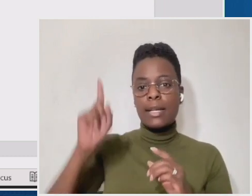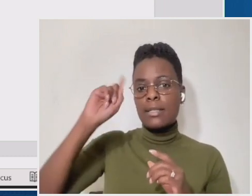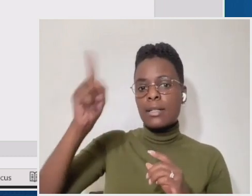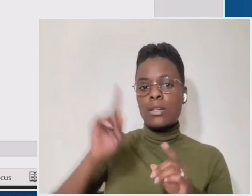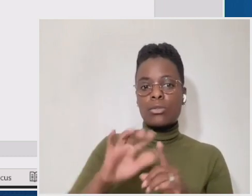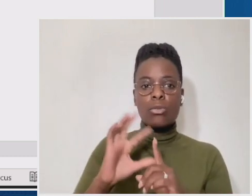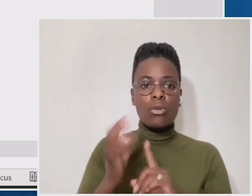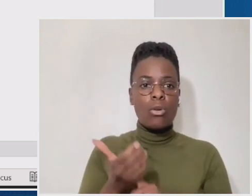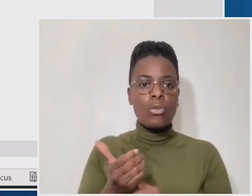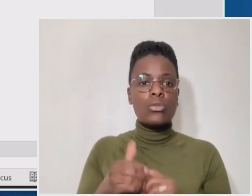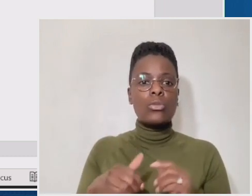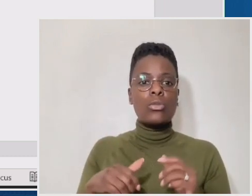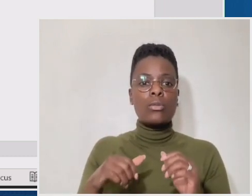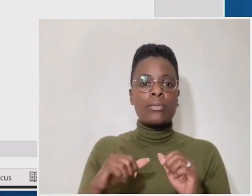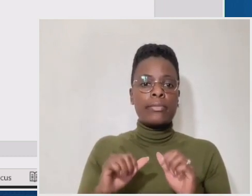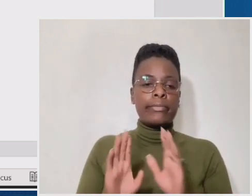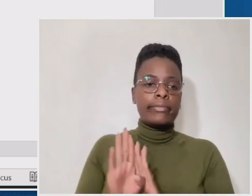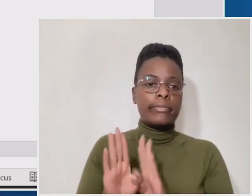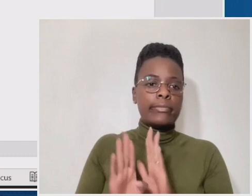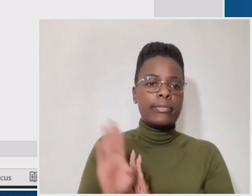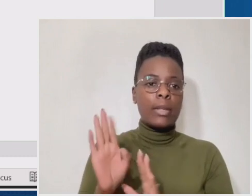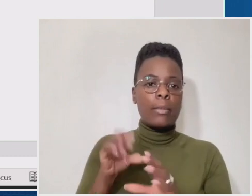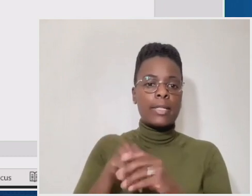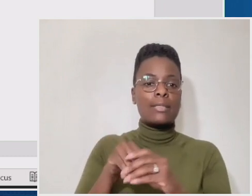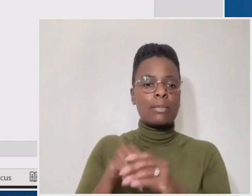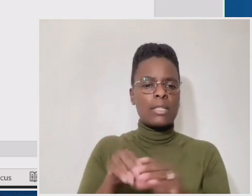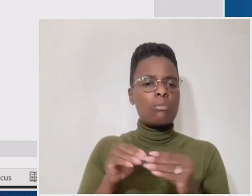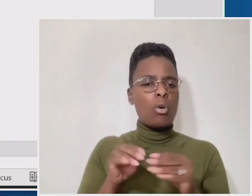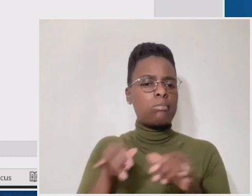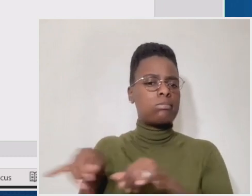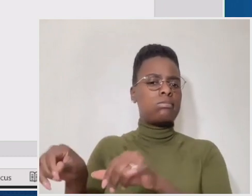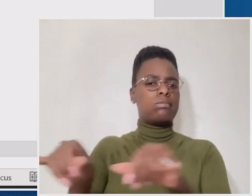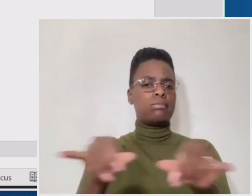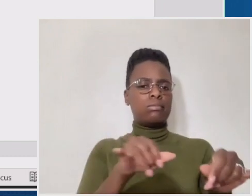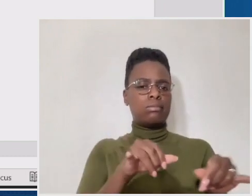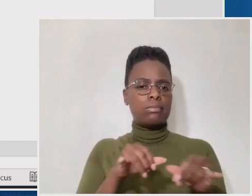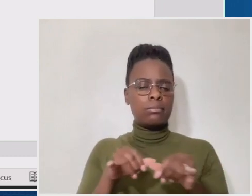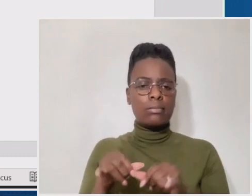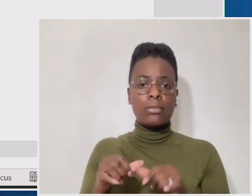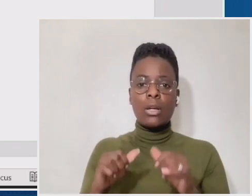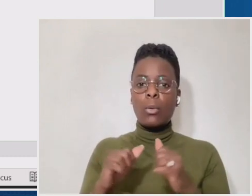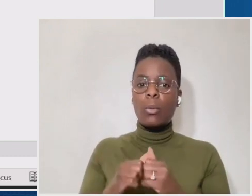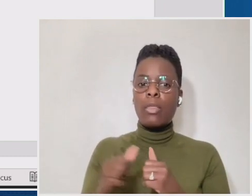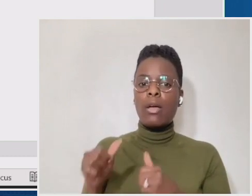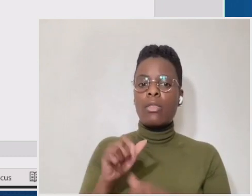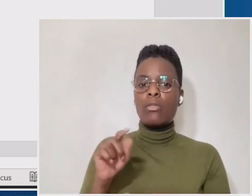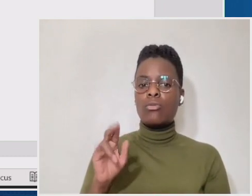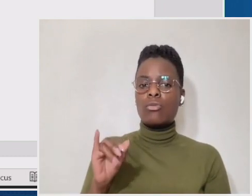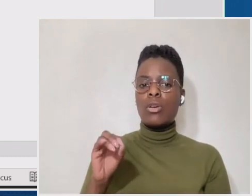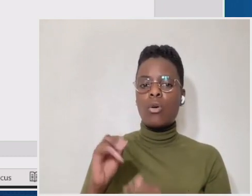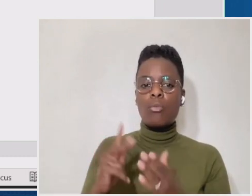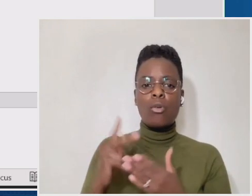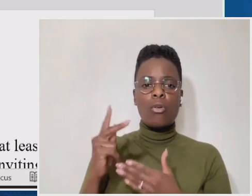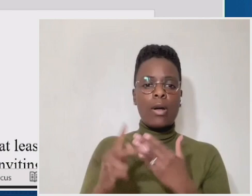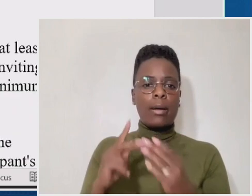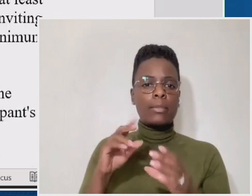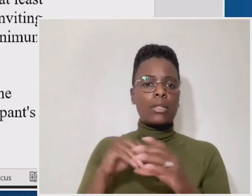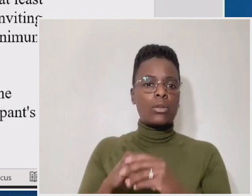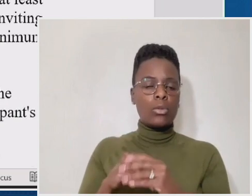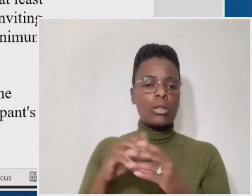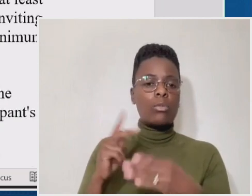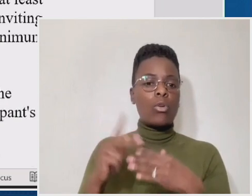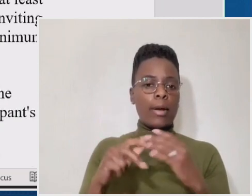participant. This will make it a little bit more across the board for TRIO programs, including some of our programs in SSS.